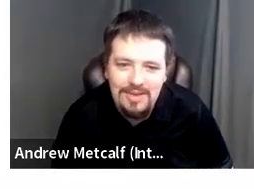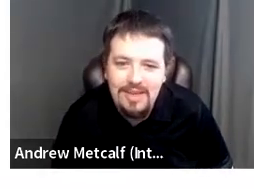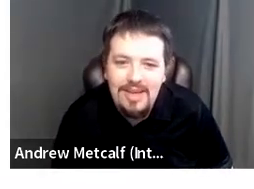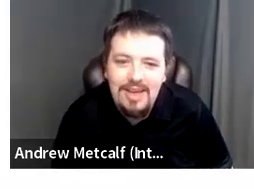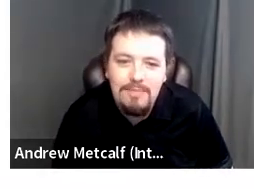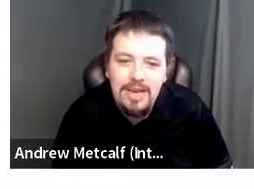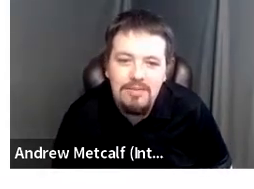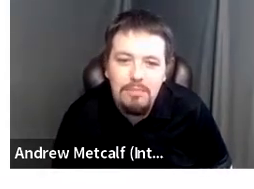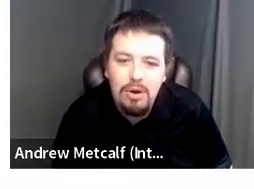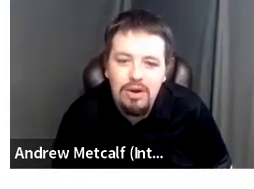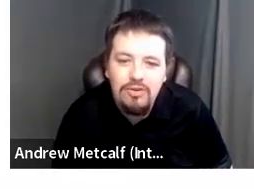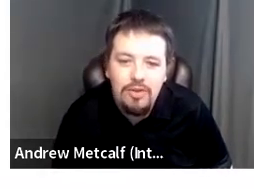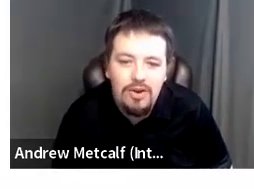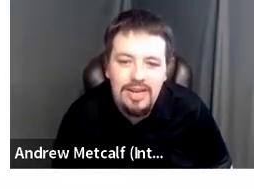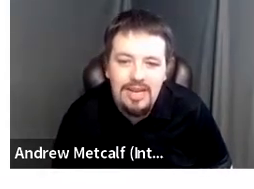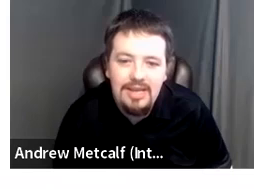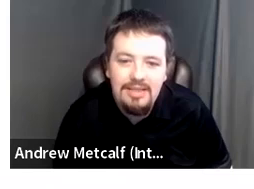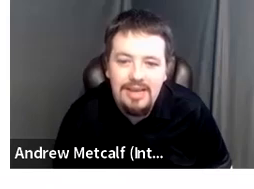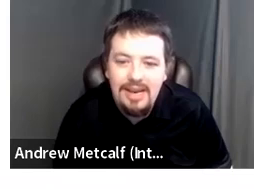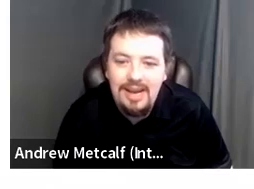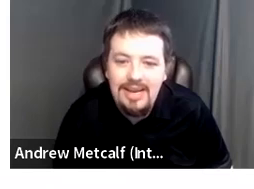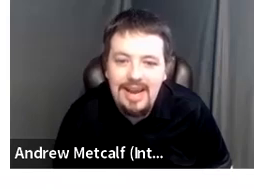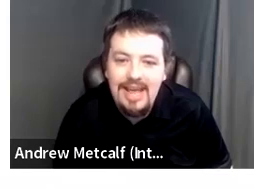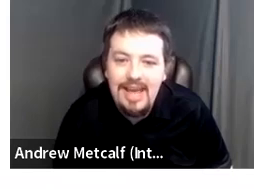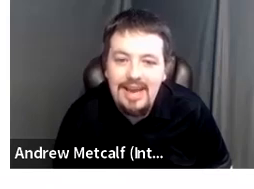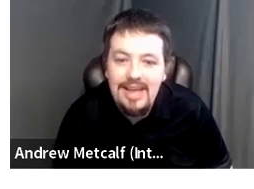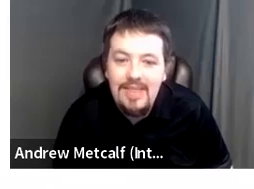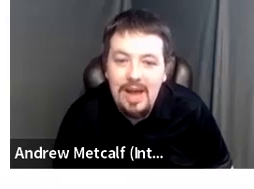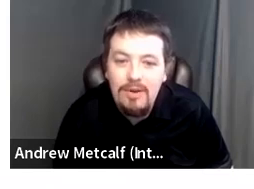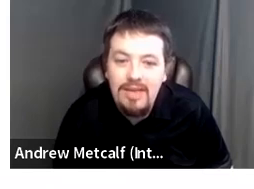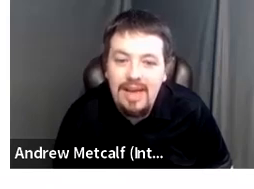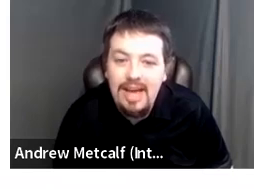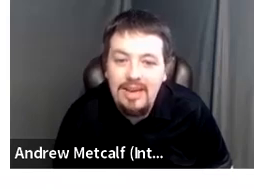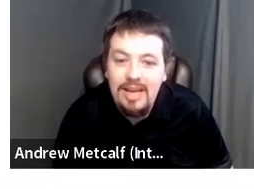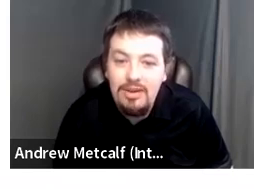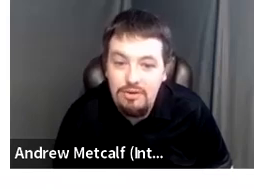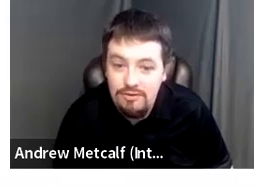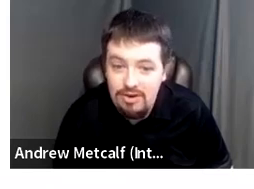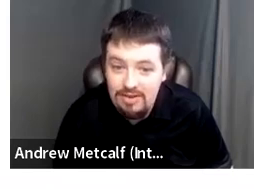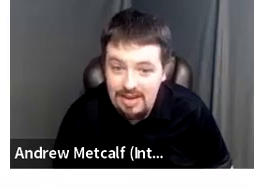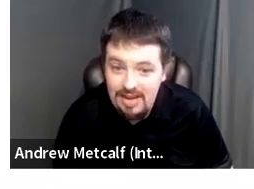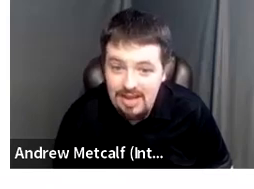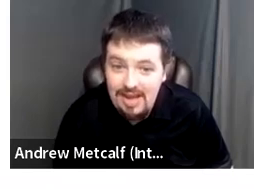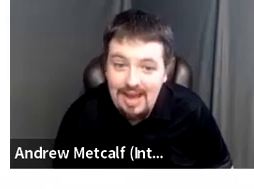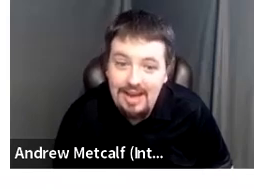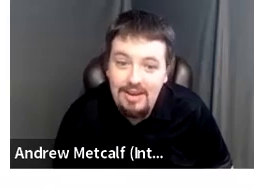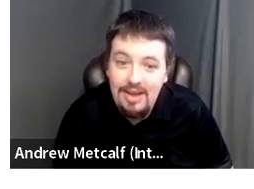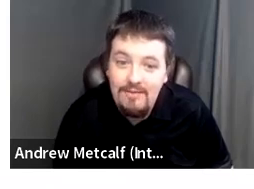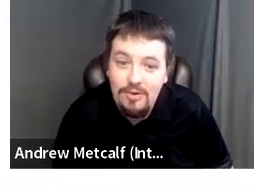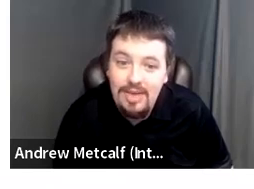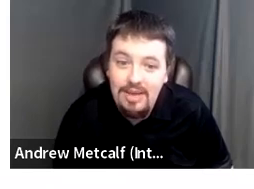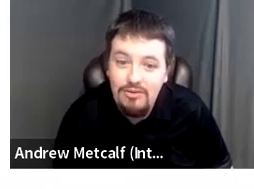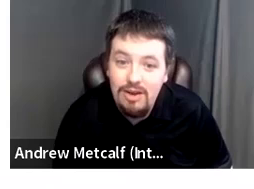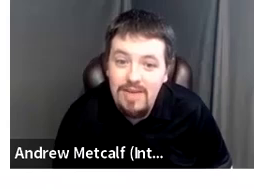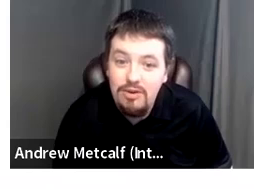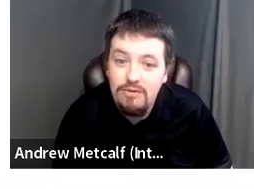April 15th? That's because March 13th, 1988, that was at Gallaudet University. And